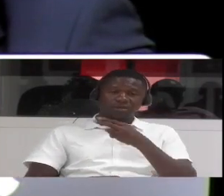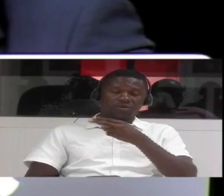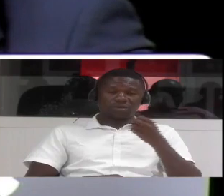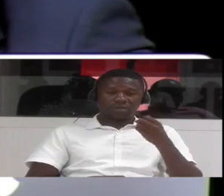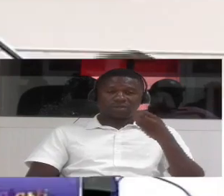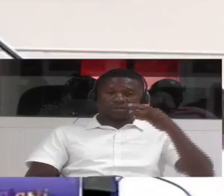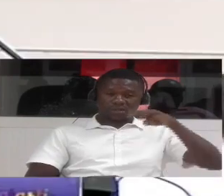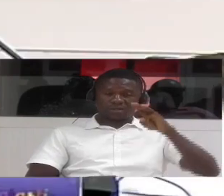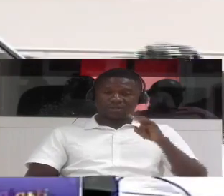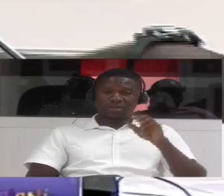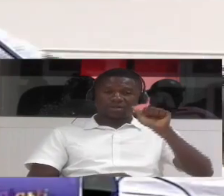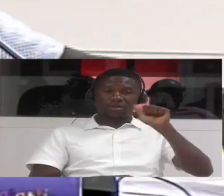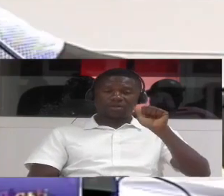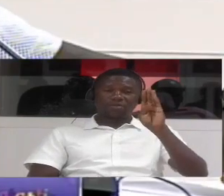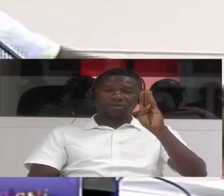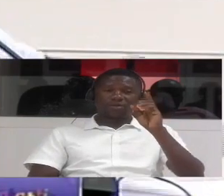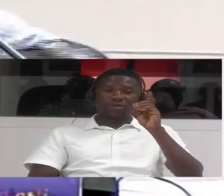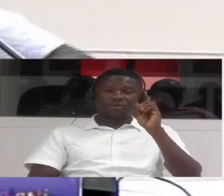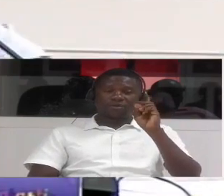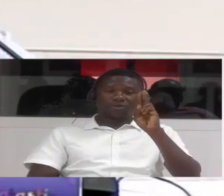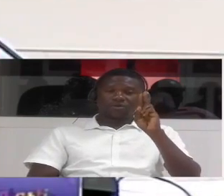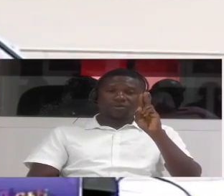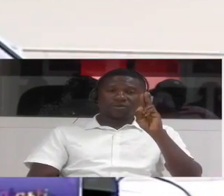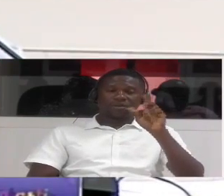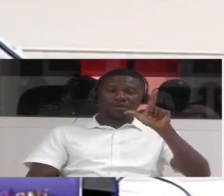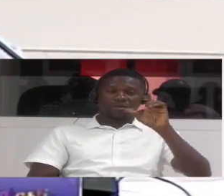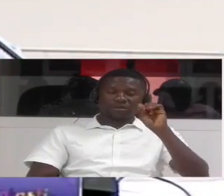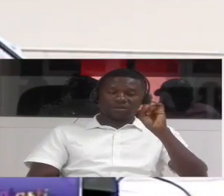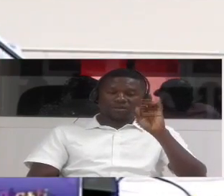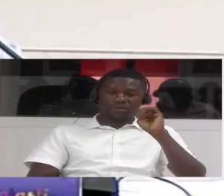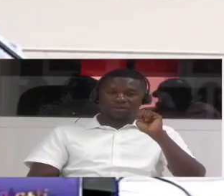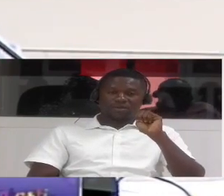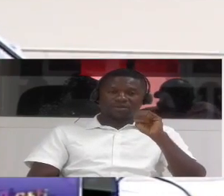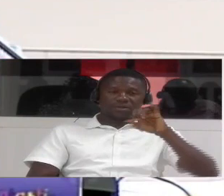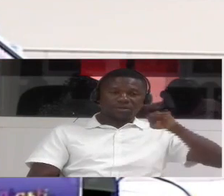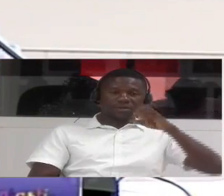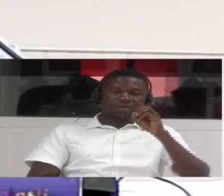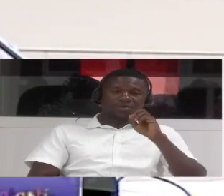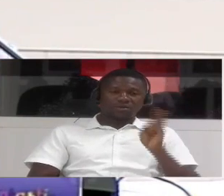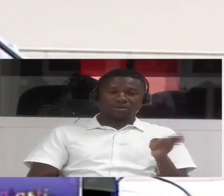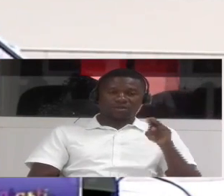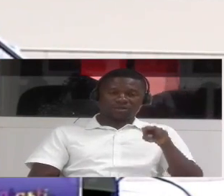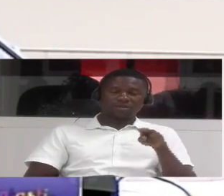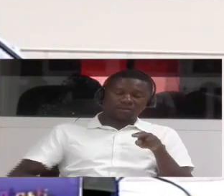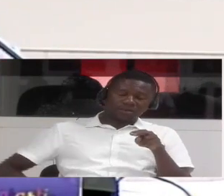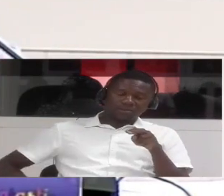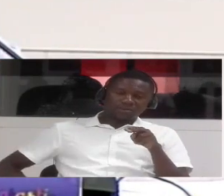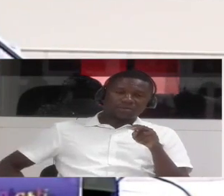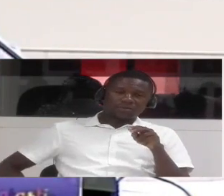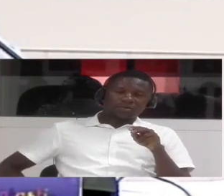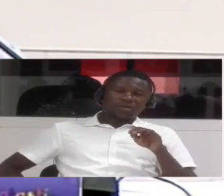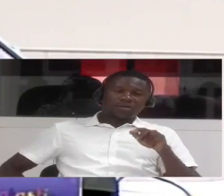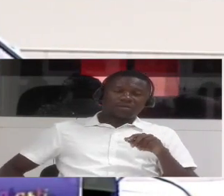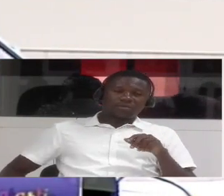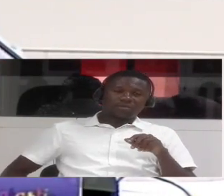Well, this particular incident, I was there with